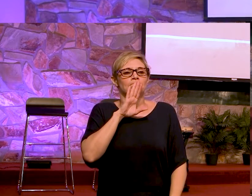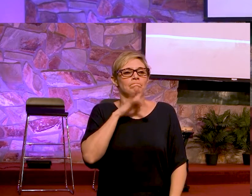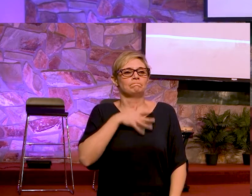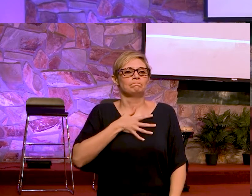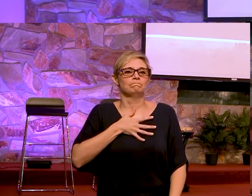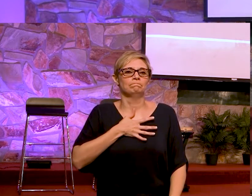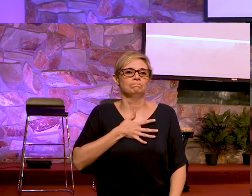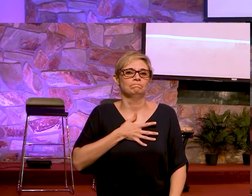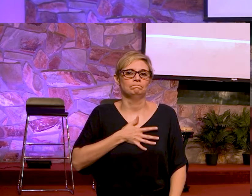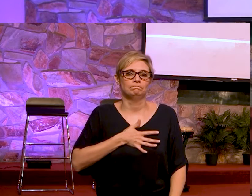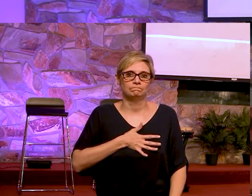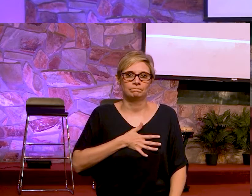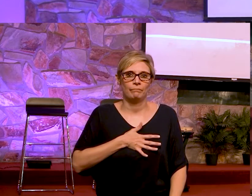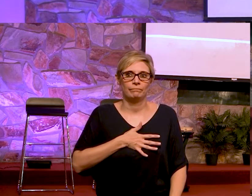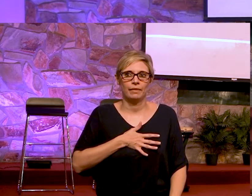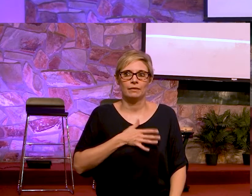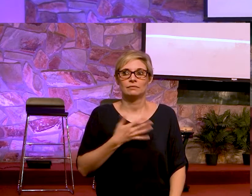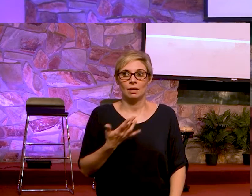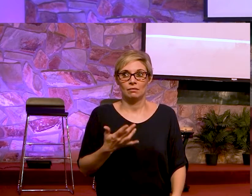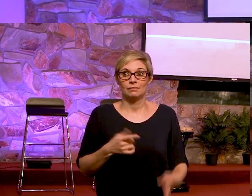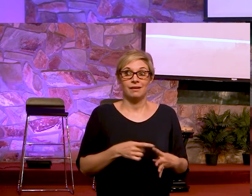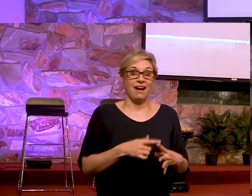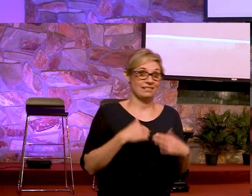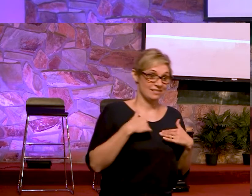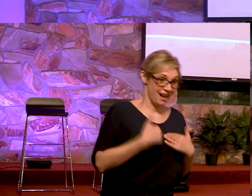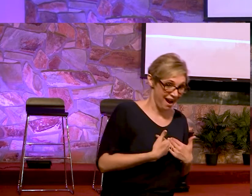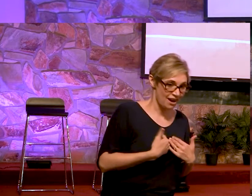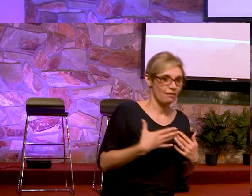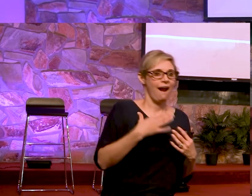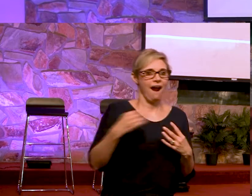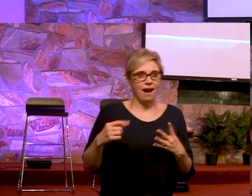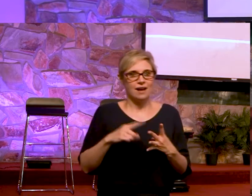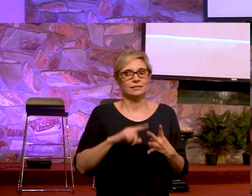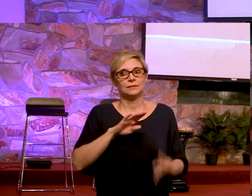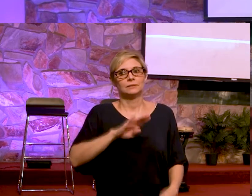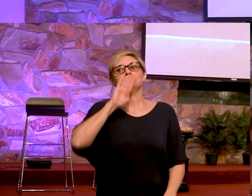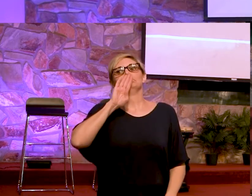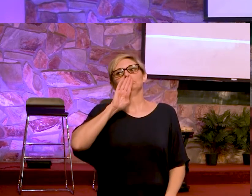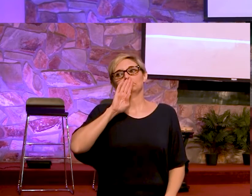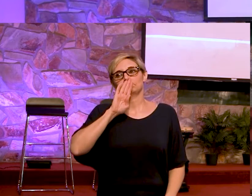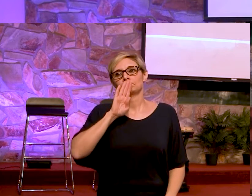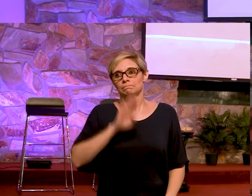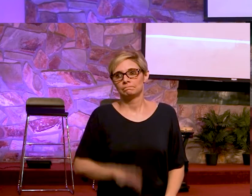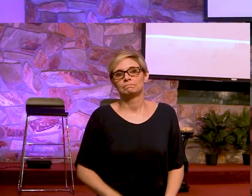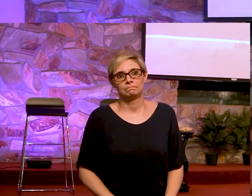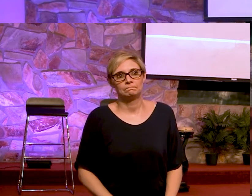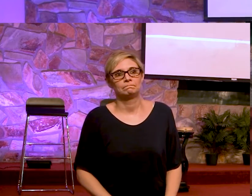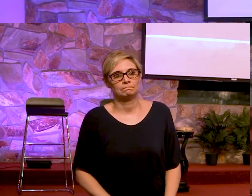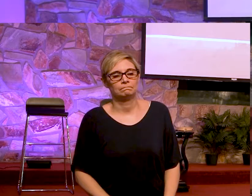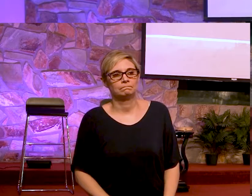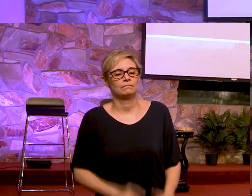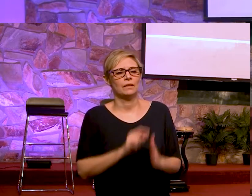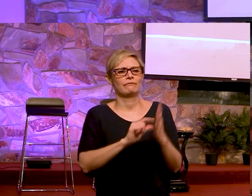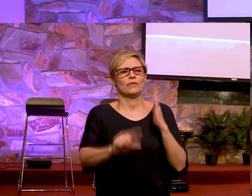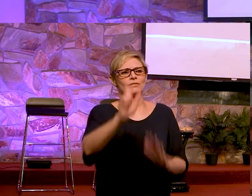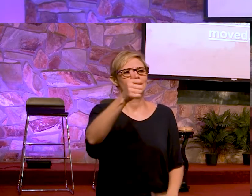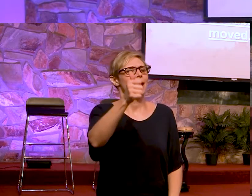Not just when we're tired, but also when we're frustrated. Look again at verse